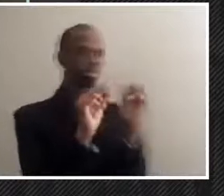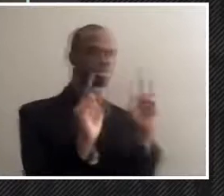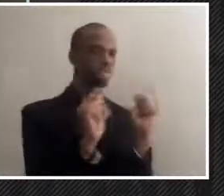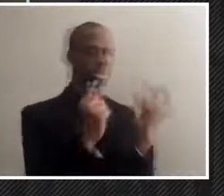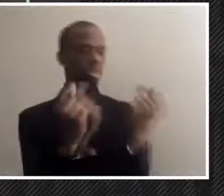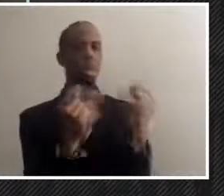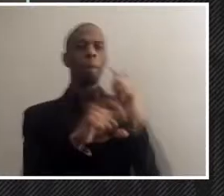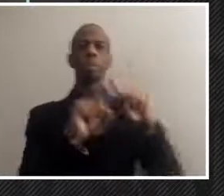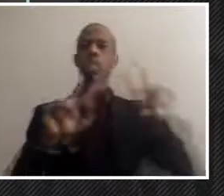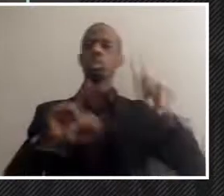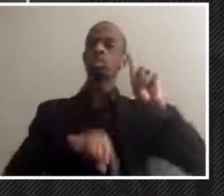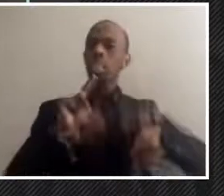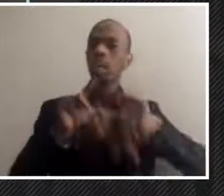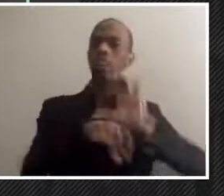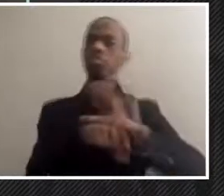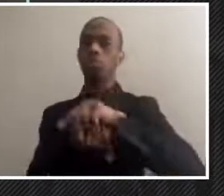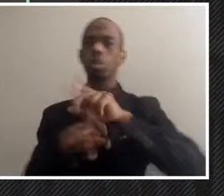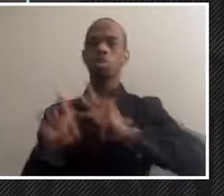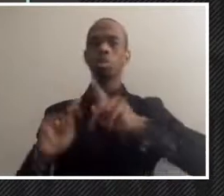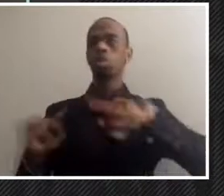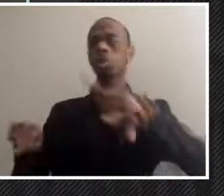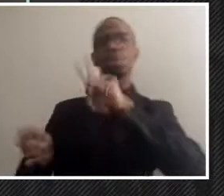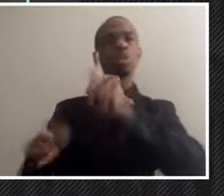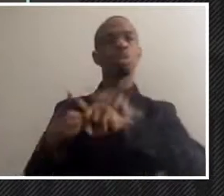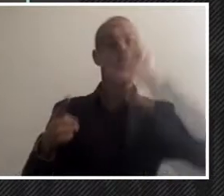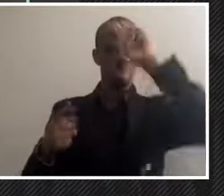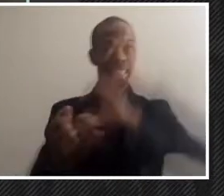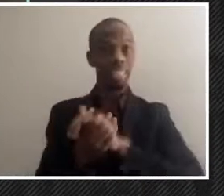can't force someone to believe that you